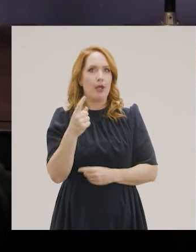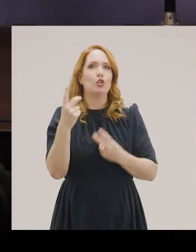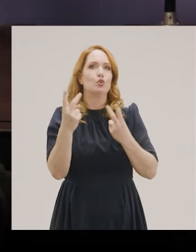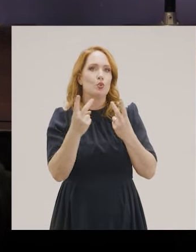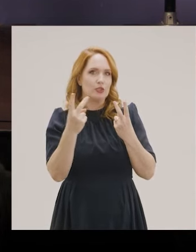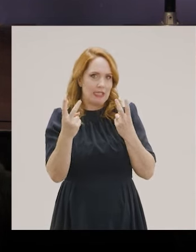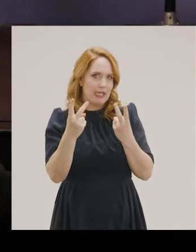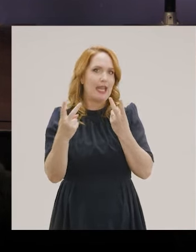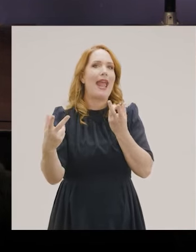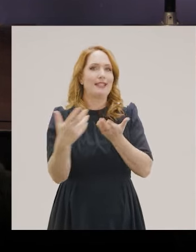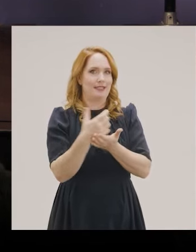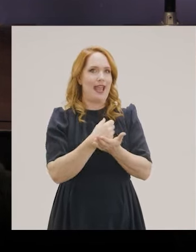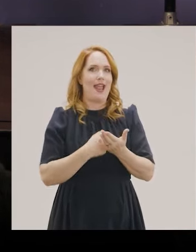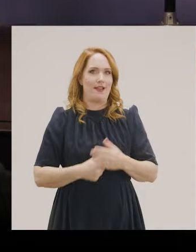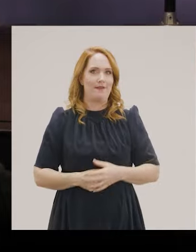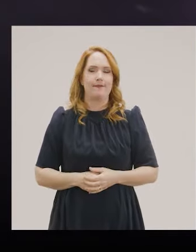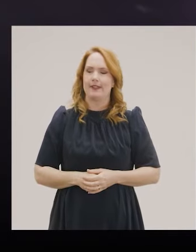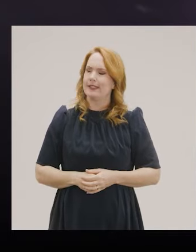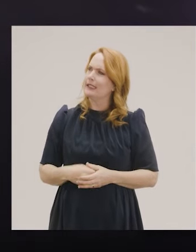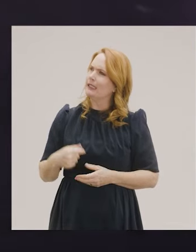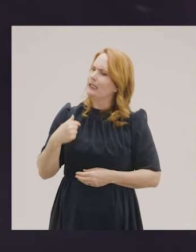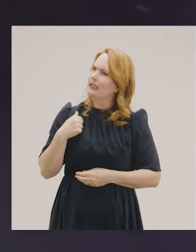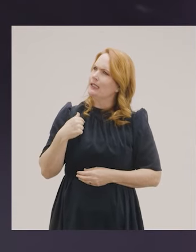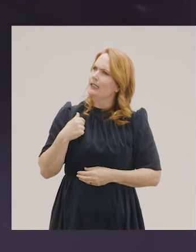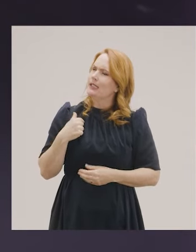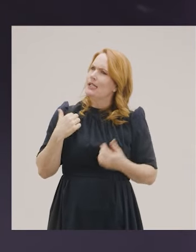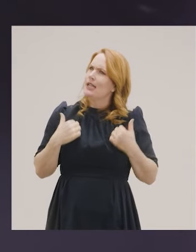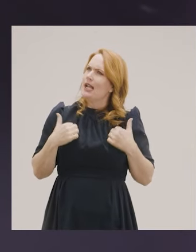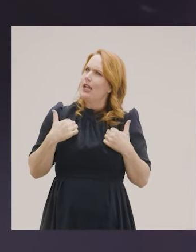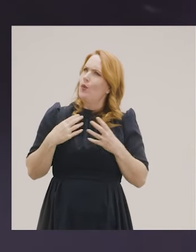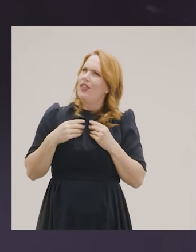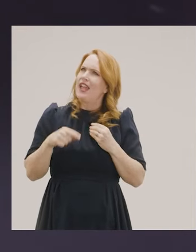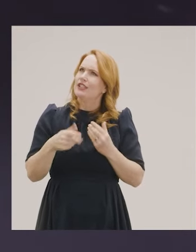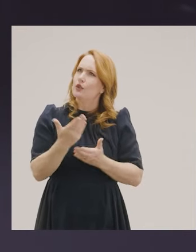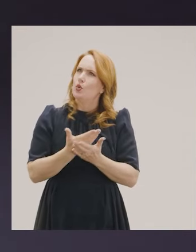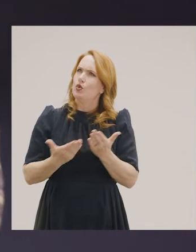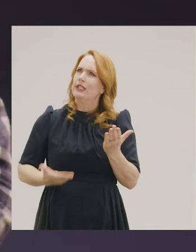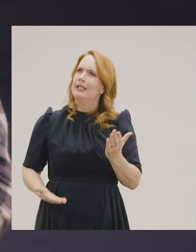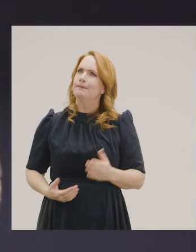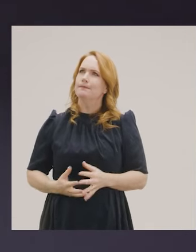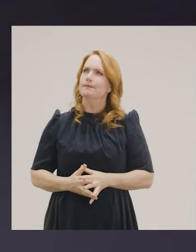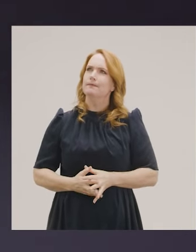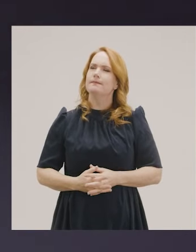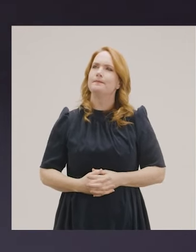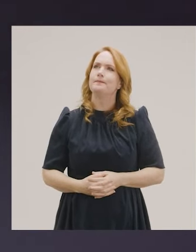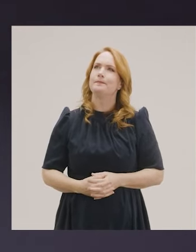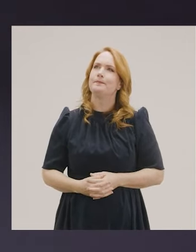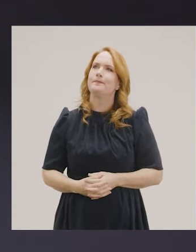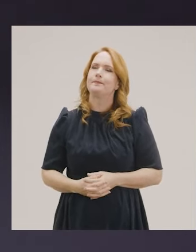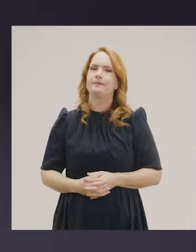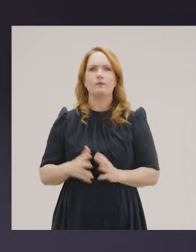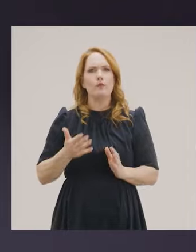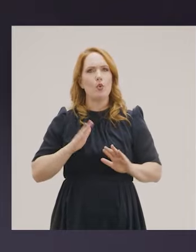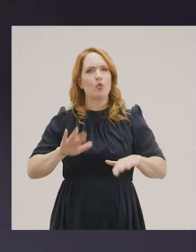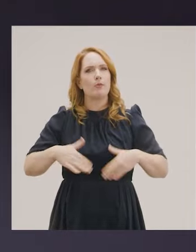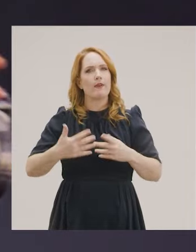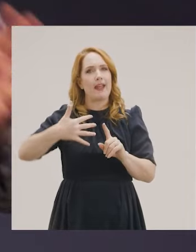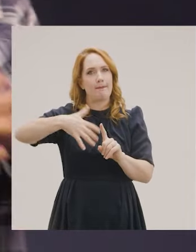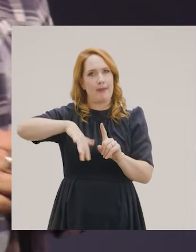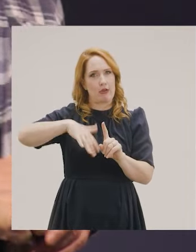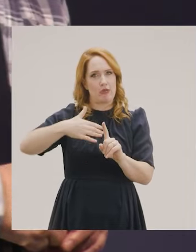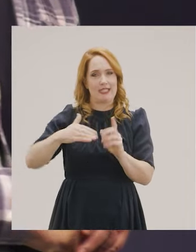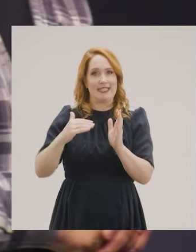and save that which was lost. I've always been intrigued by that story. Just